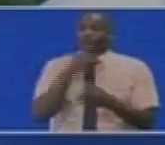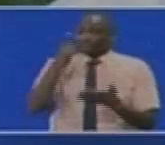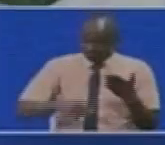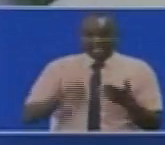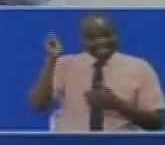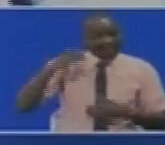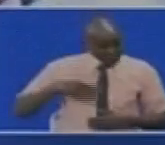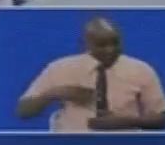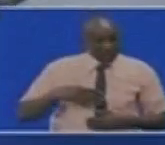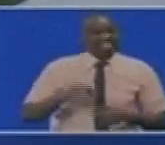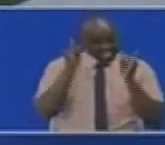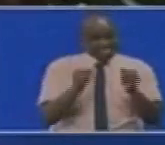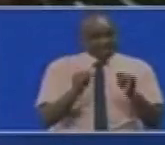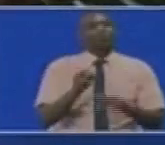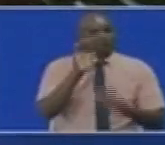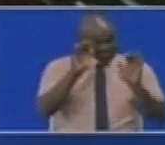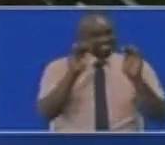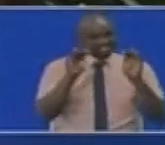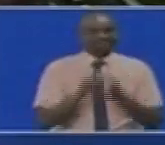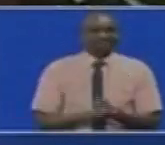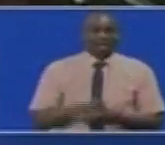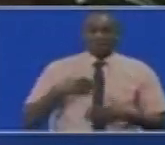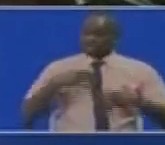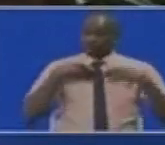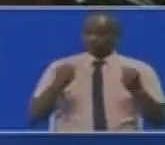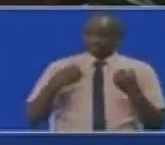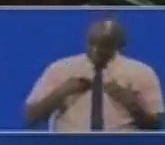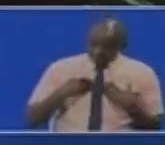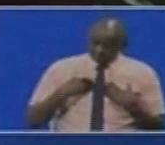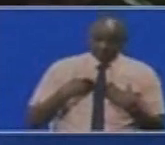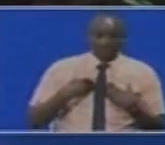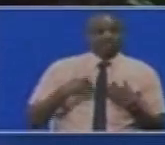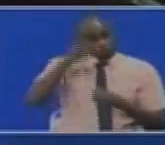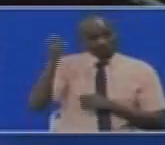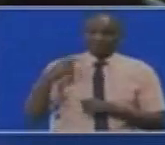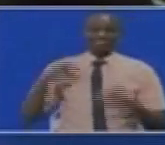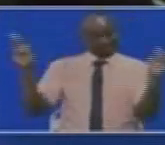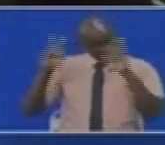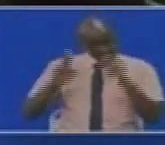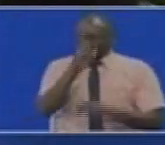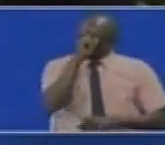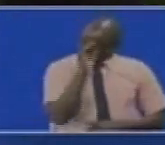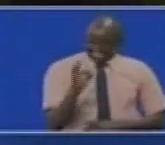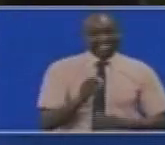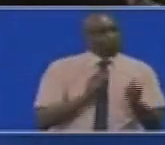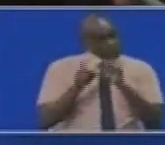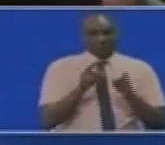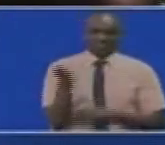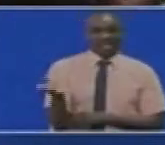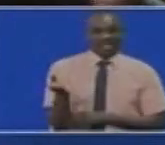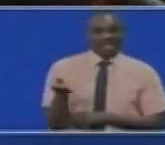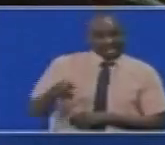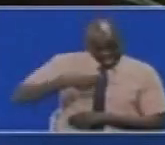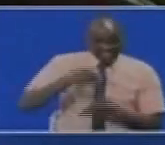kutarajia mapambazuko kisiasa. I'm confident that Jubilee must brace itself for a serious battle, because we are not in